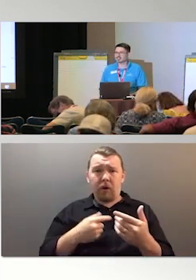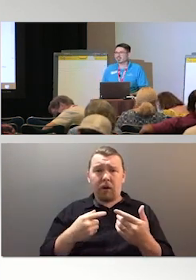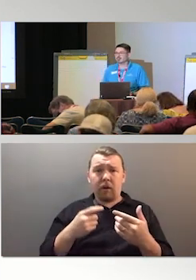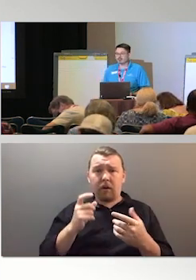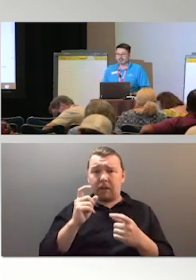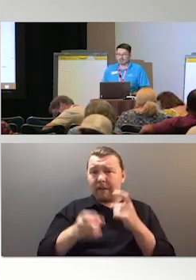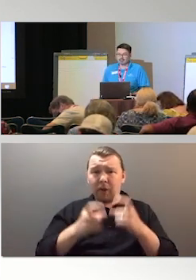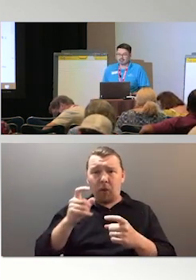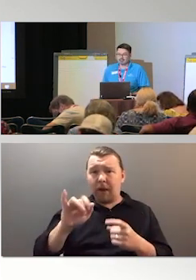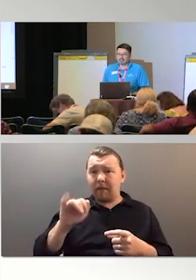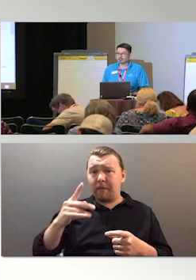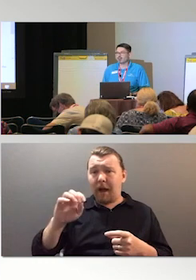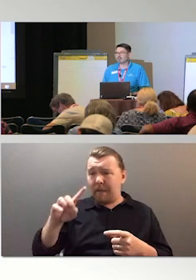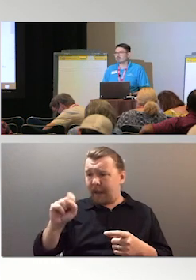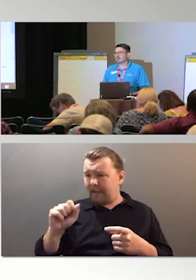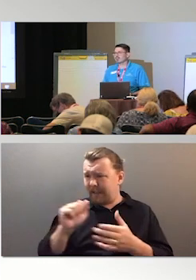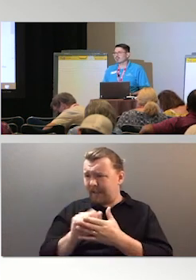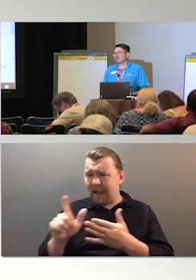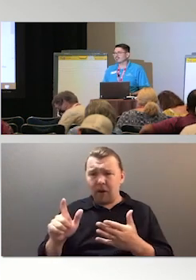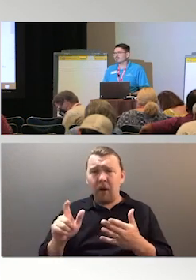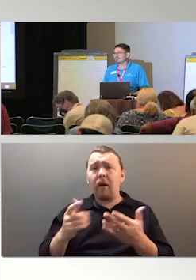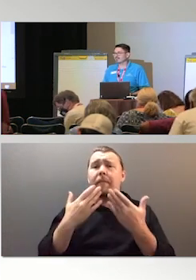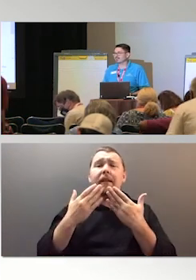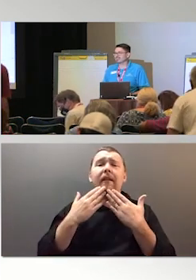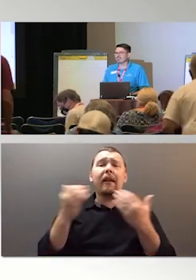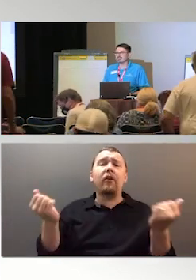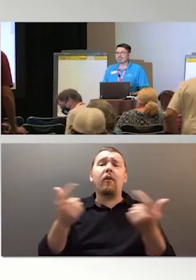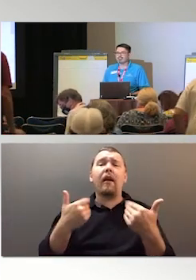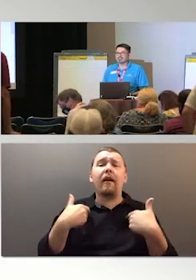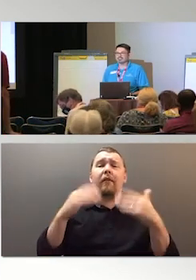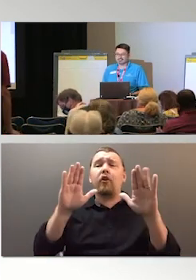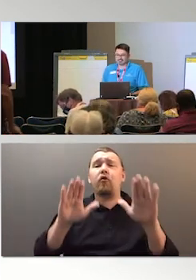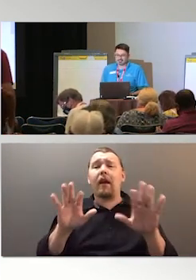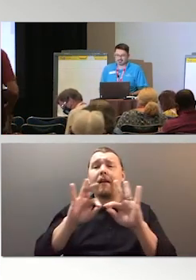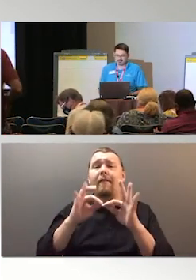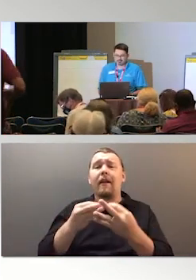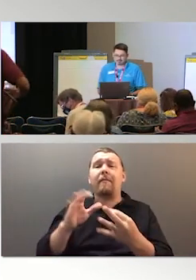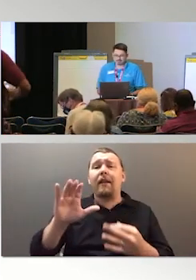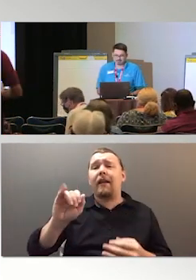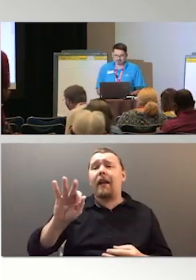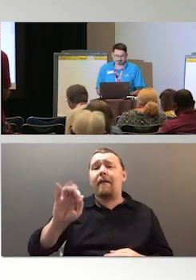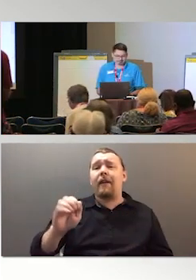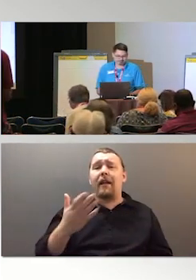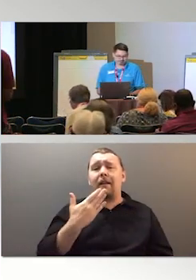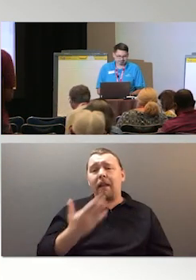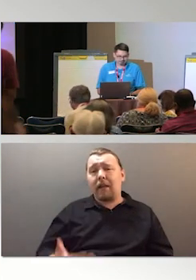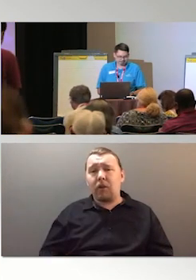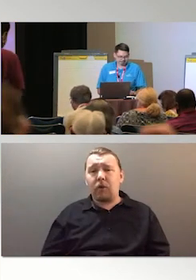thumbs up. Thank you all, and have a great family cafe. Thank you.